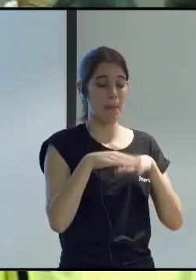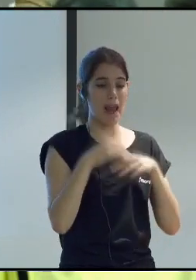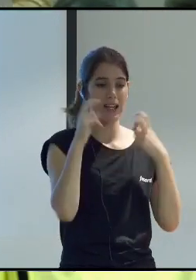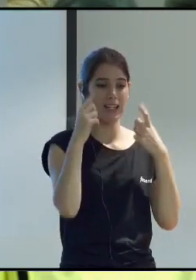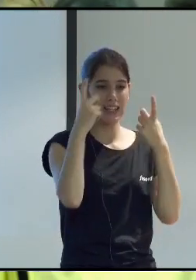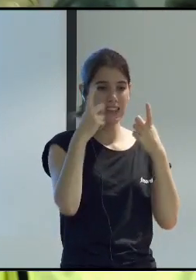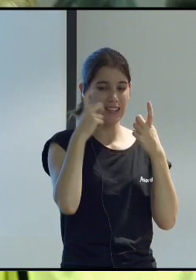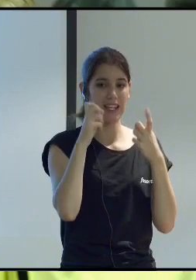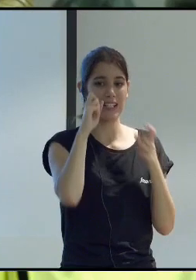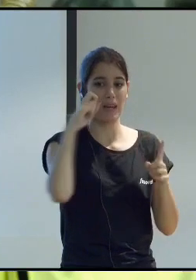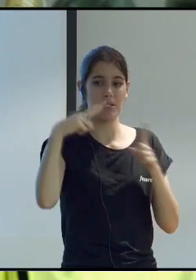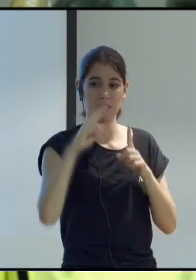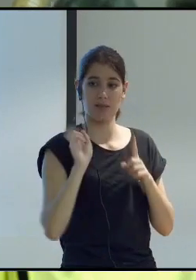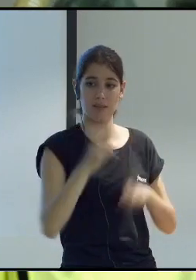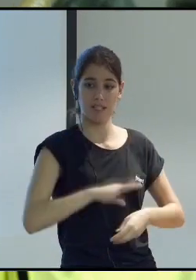consideration.